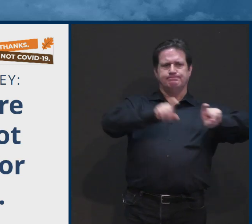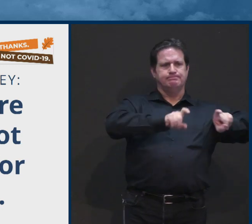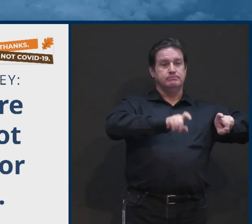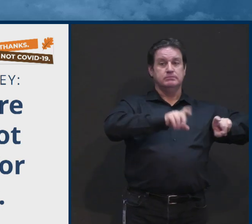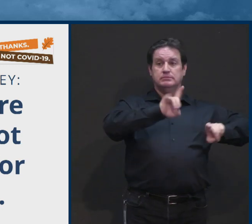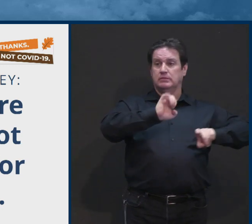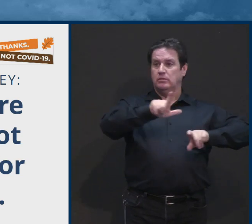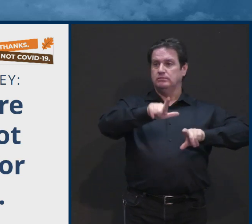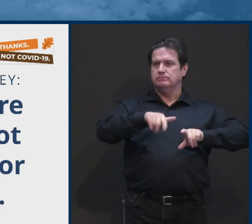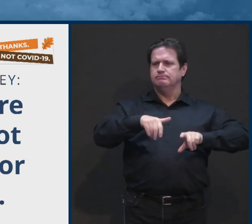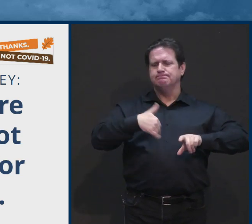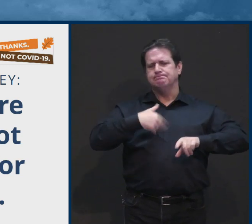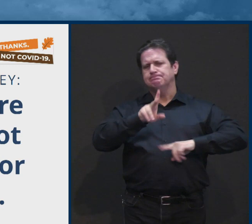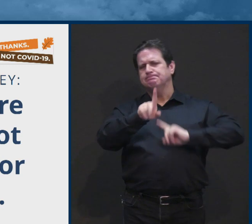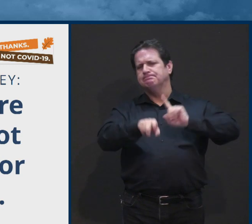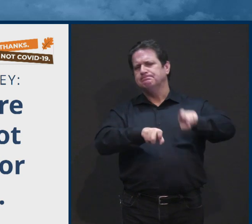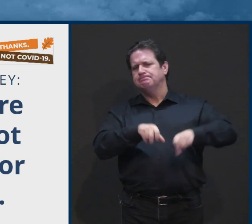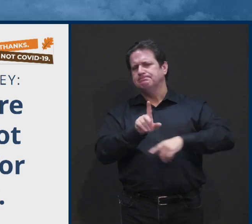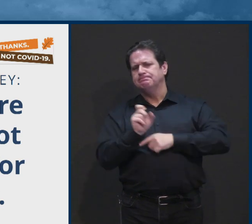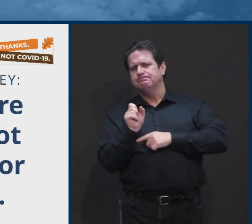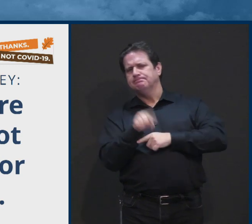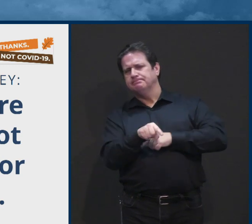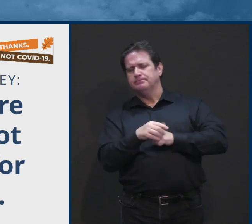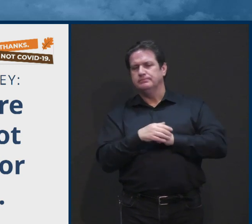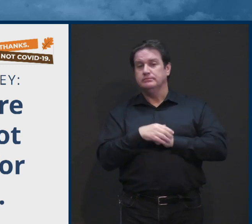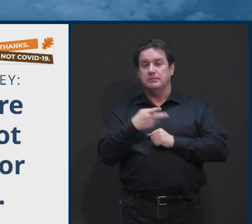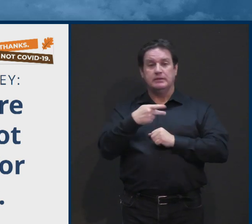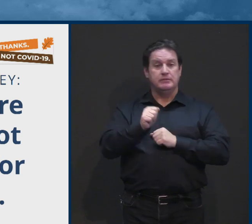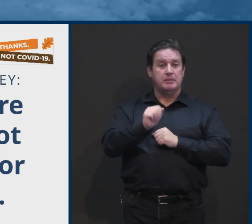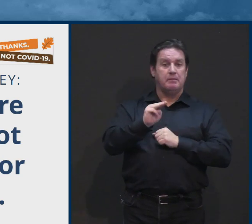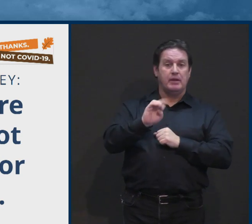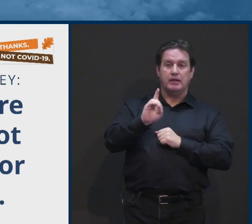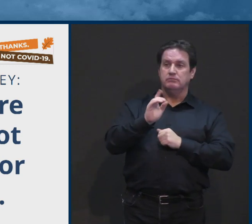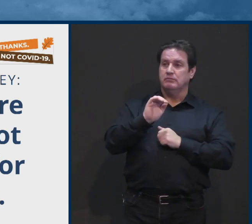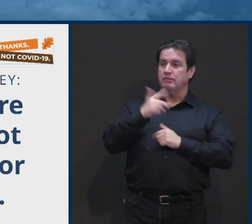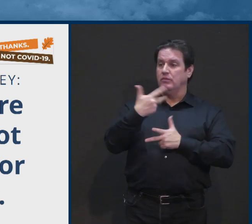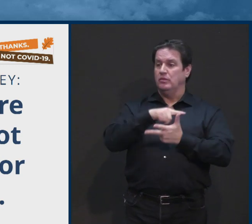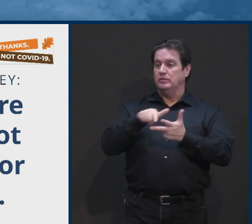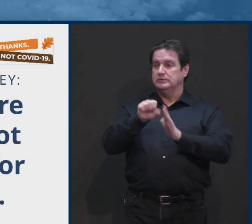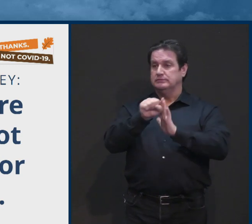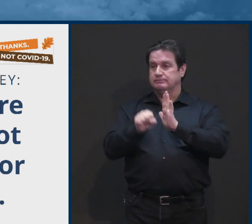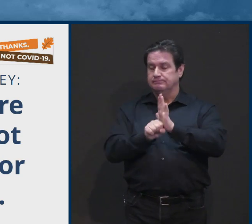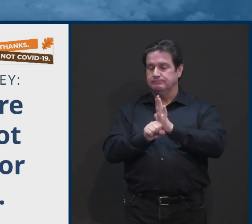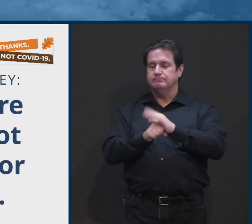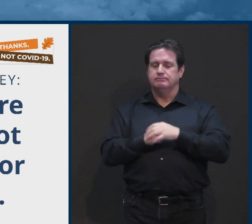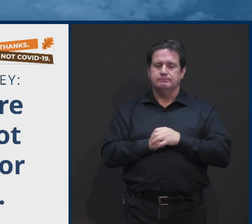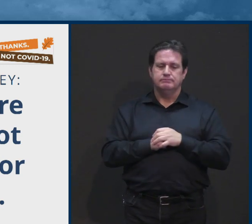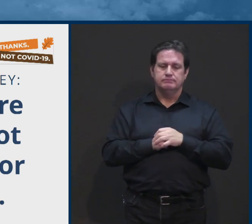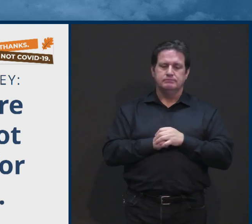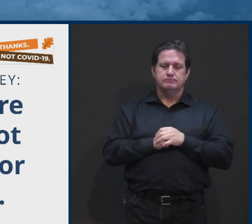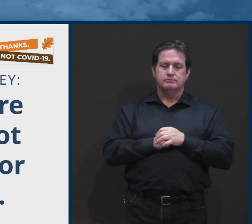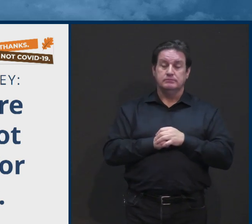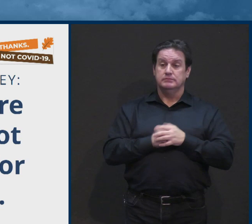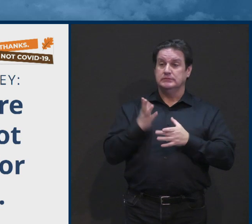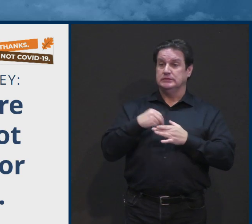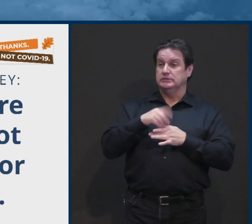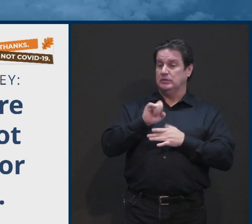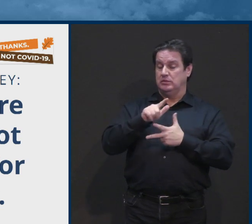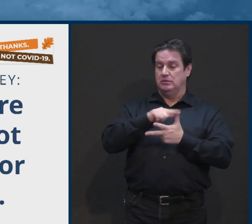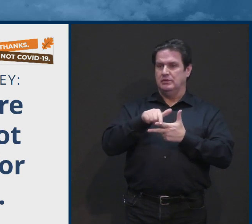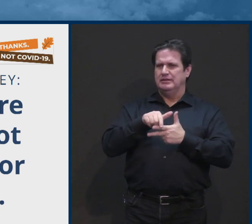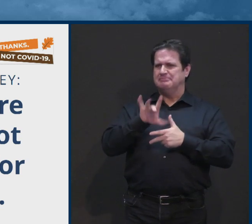of Delaware, Pennsylvania, and Maryland, so the states in our region, and each of our states, including Delaware,